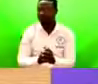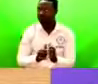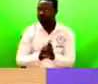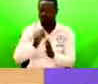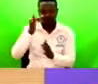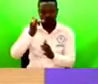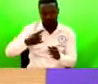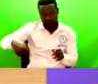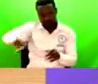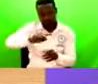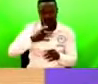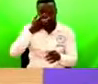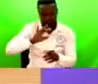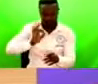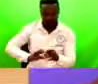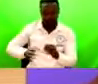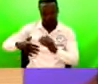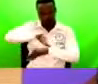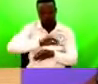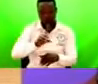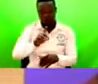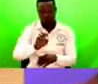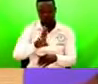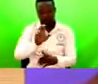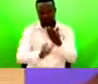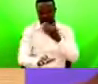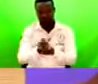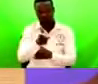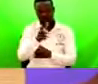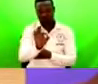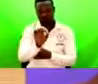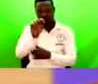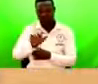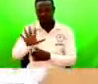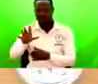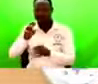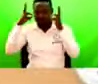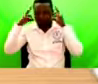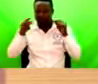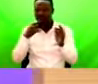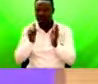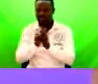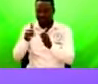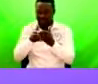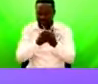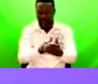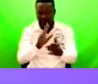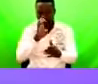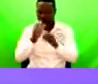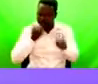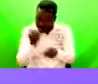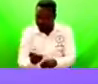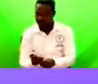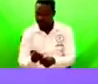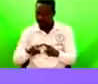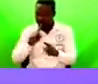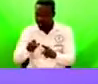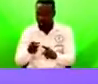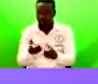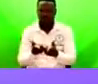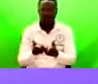were covered. So Deuteronomy chapter 29 verse 5, Moses said, I led you for 40 years, but the clothes you